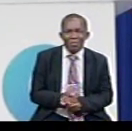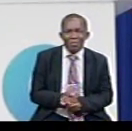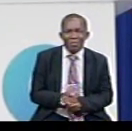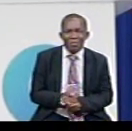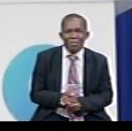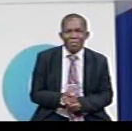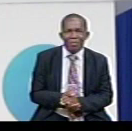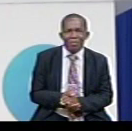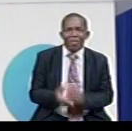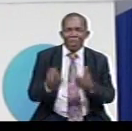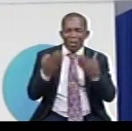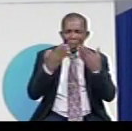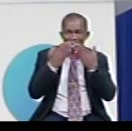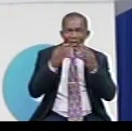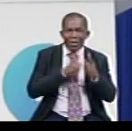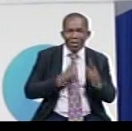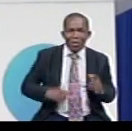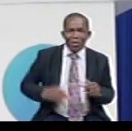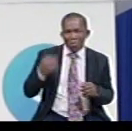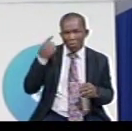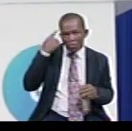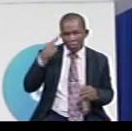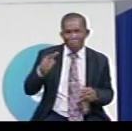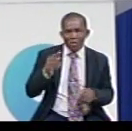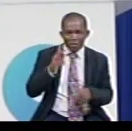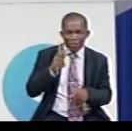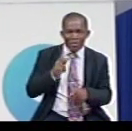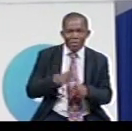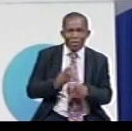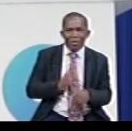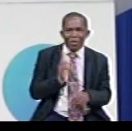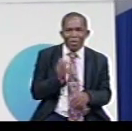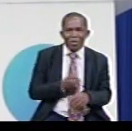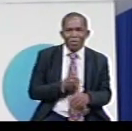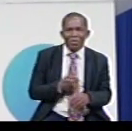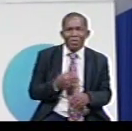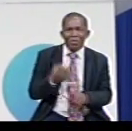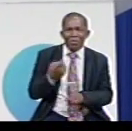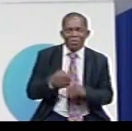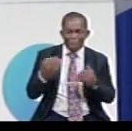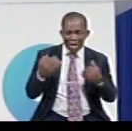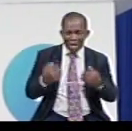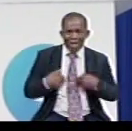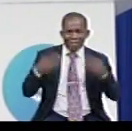Thank the Lord for sparing us the rain for the past 3 days.